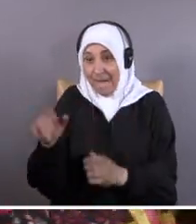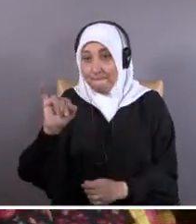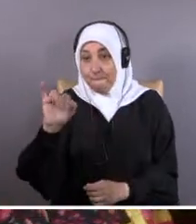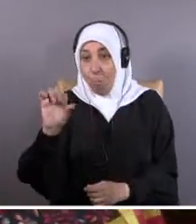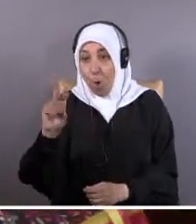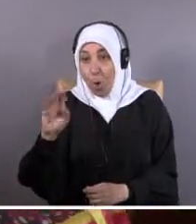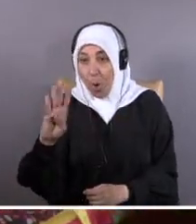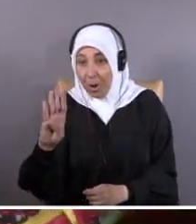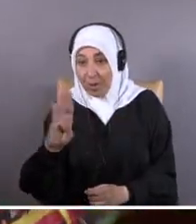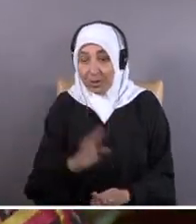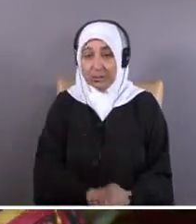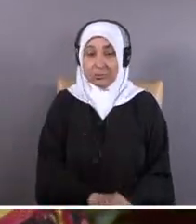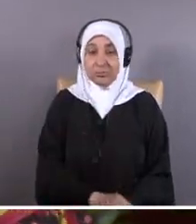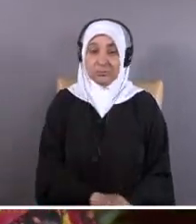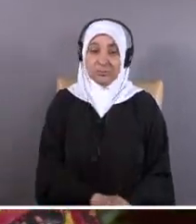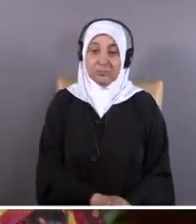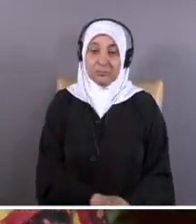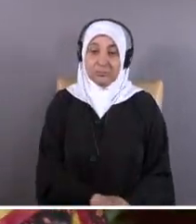tore out